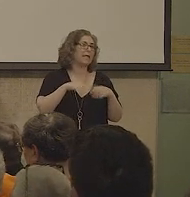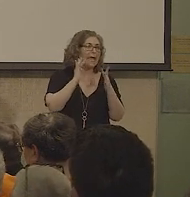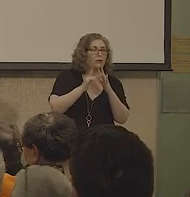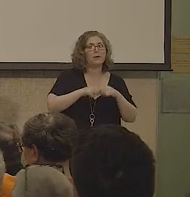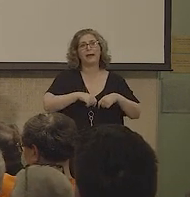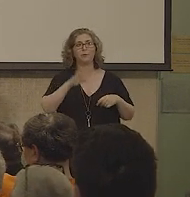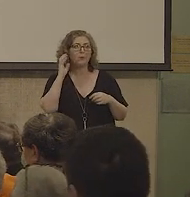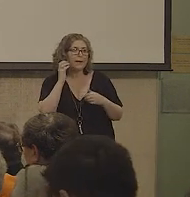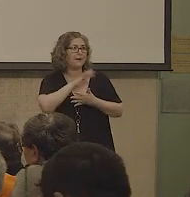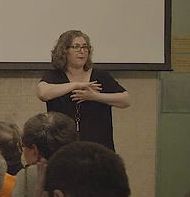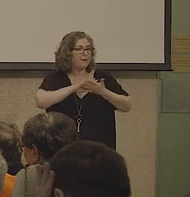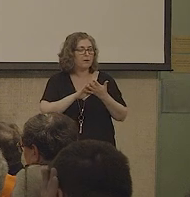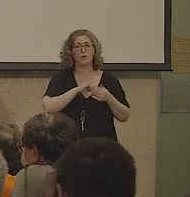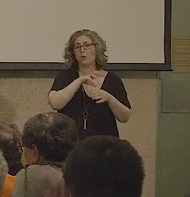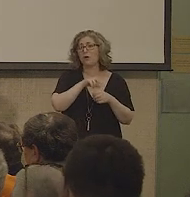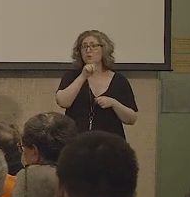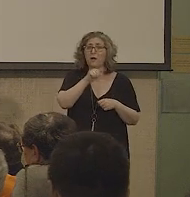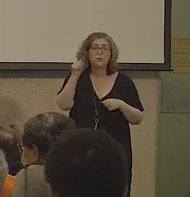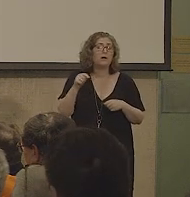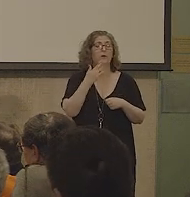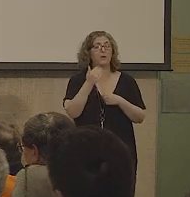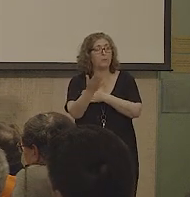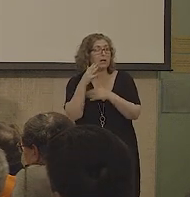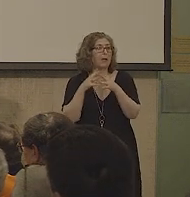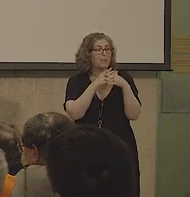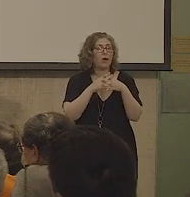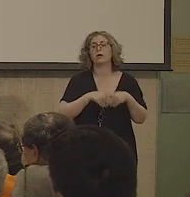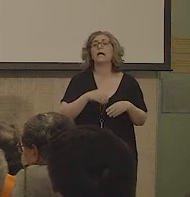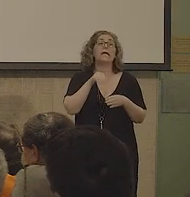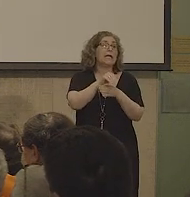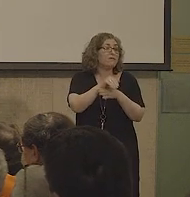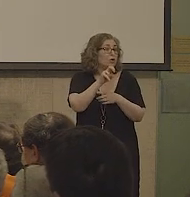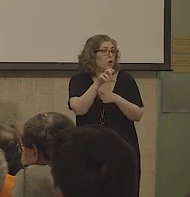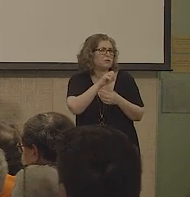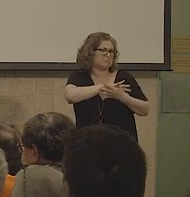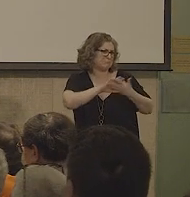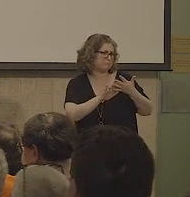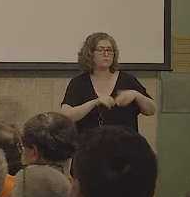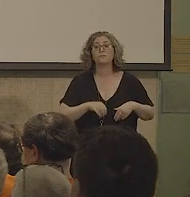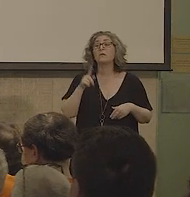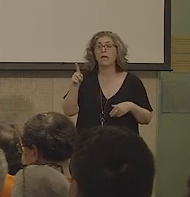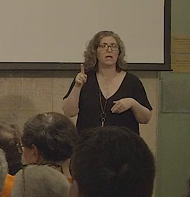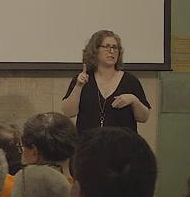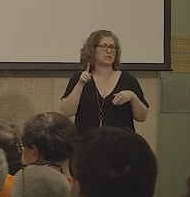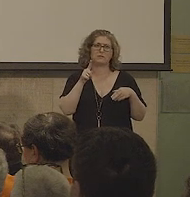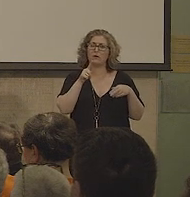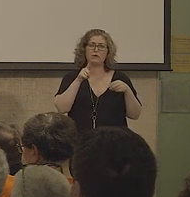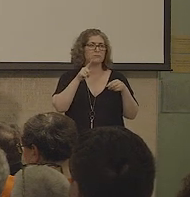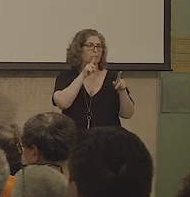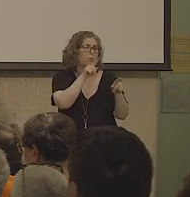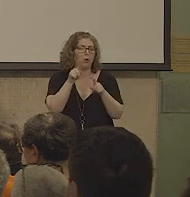David Muir, 2020, Good Morning America, and Nightline. Matt has covered many of the major stories of the past